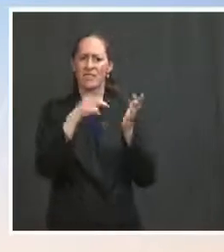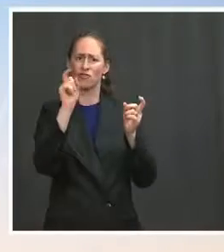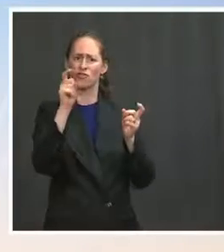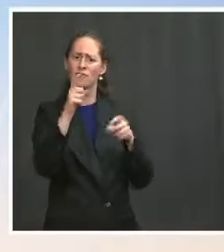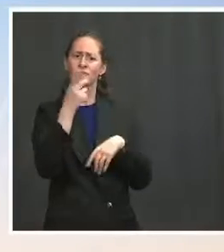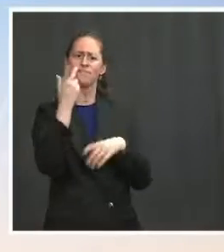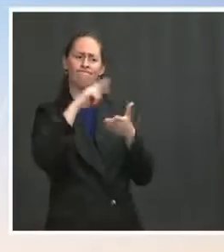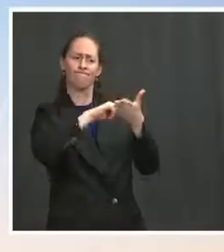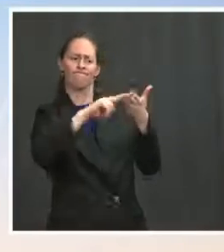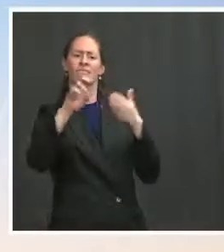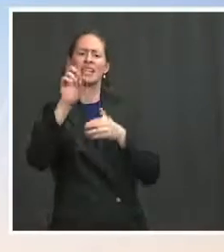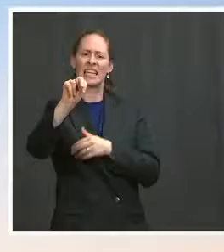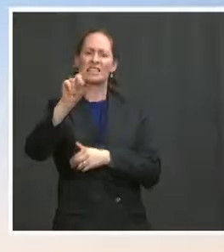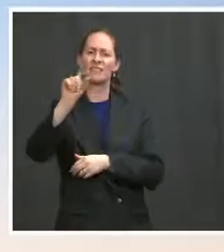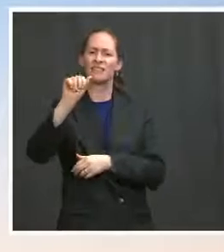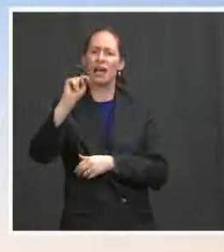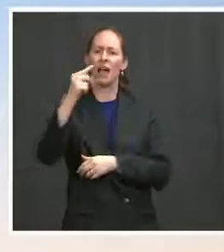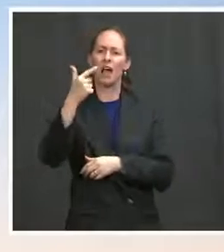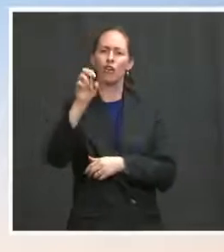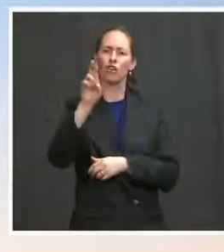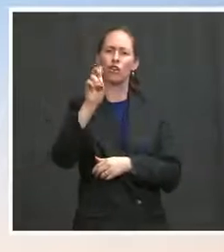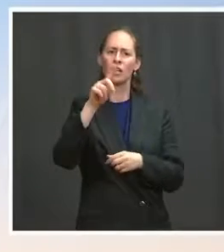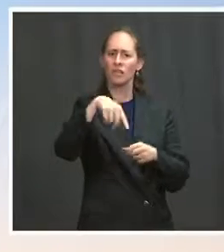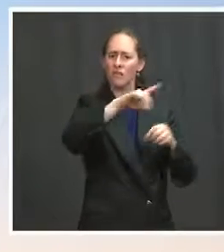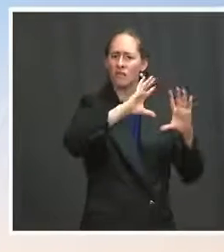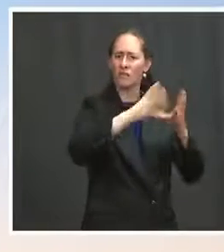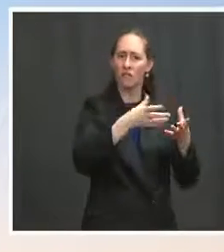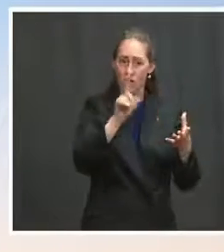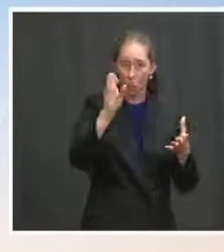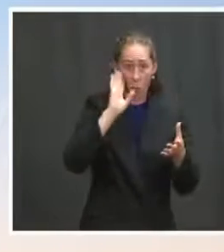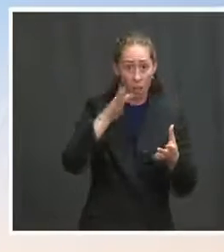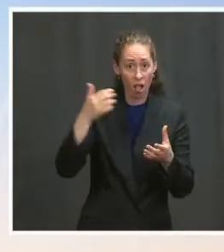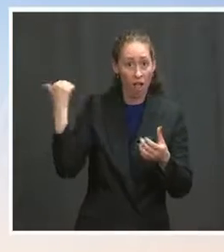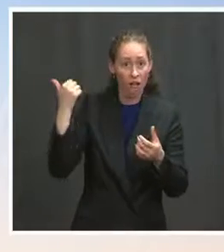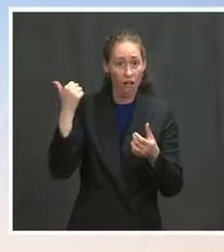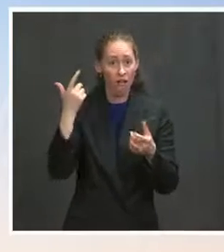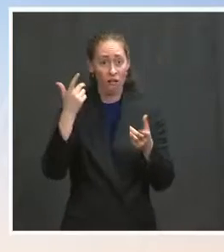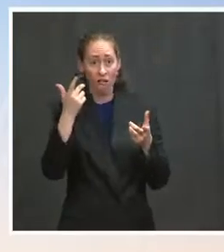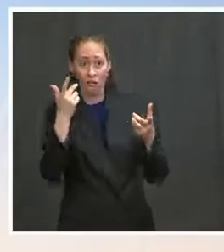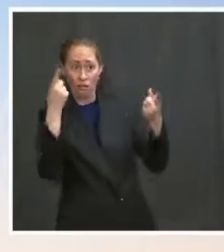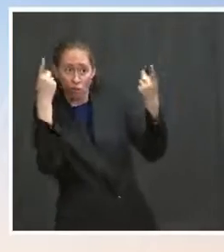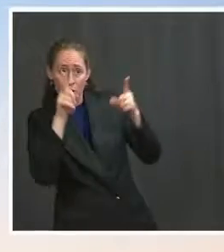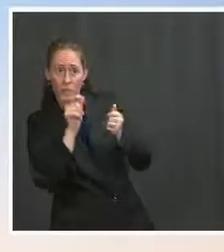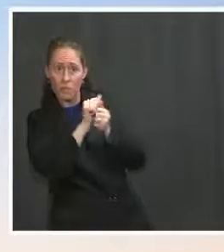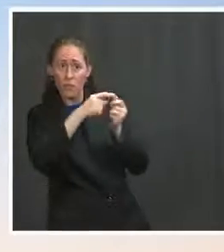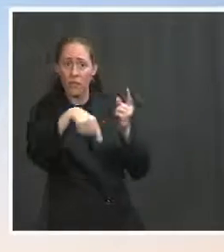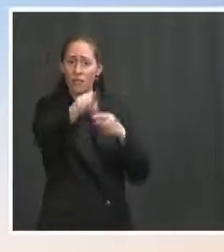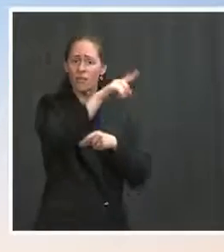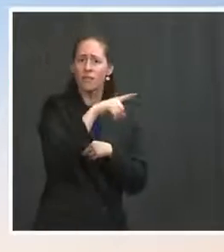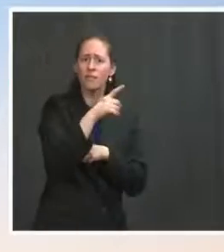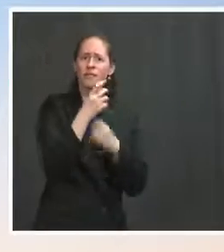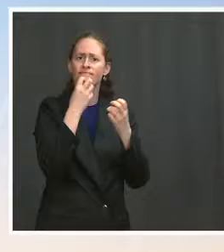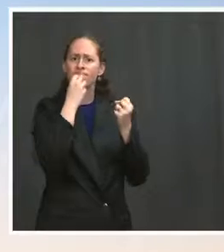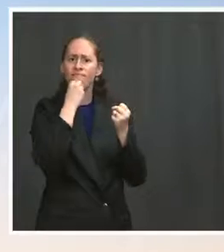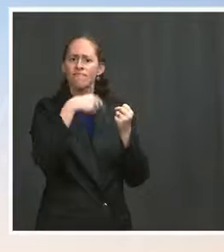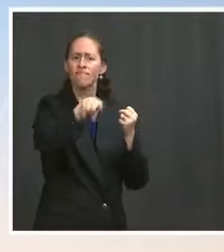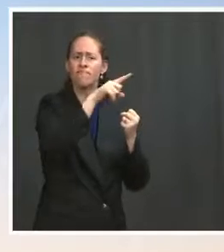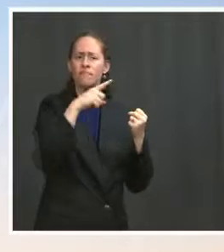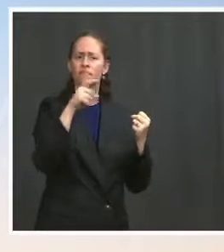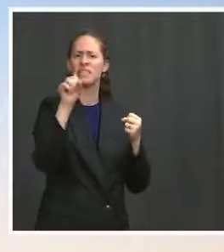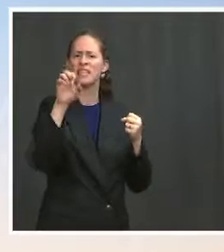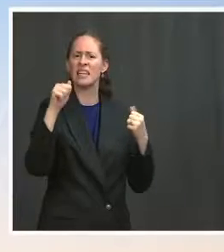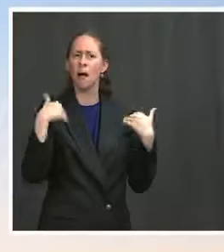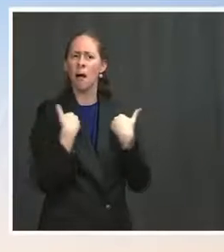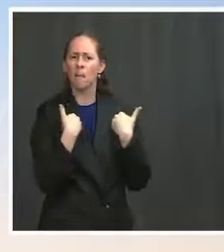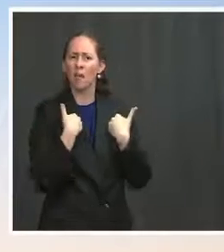infrastructure deal that he struck yesterday would continue on to help with. Part of the problem is that